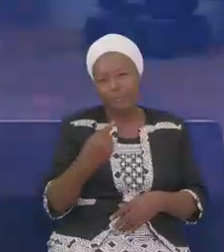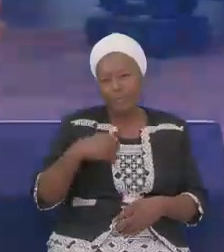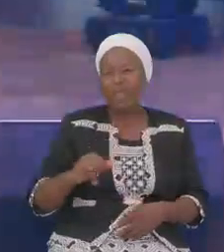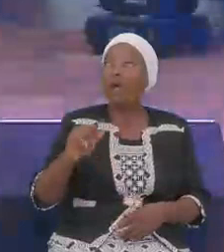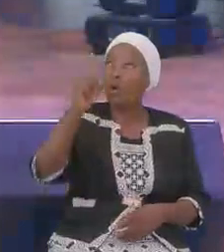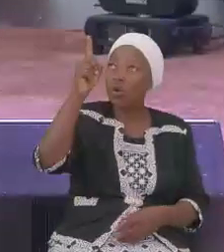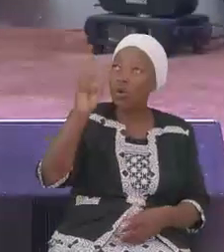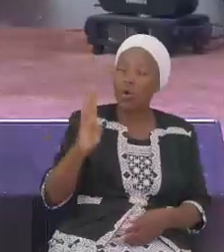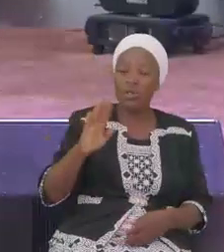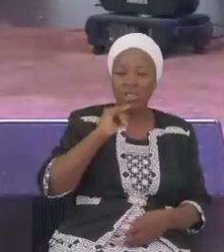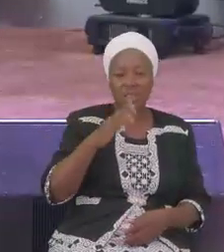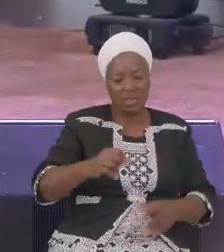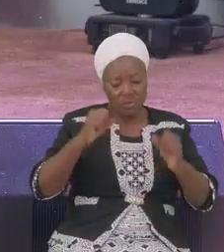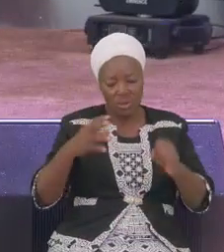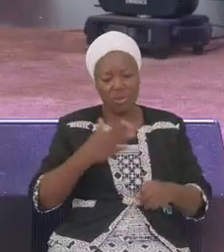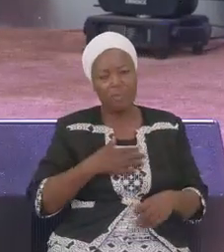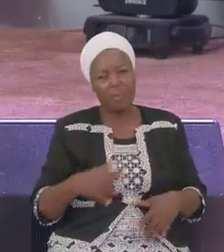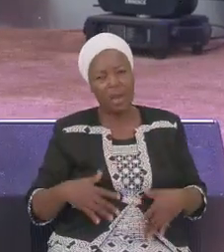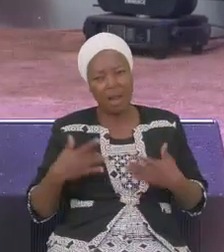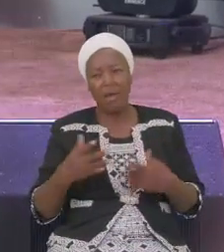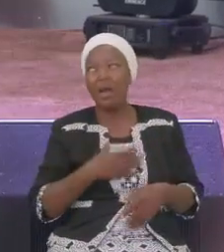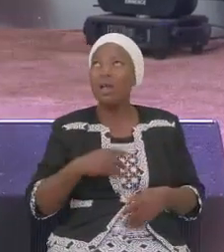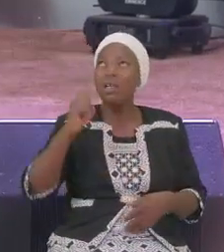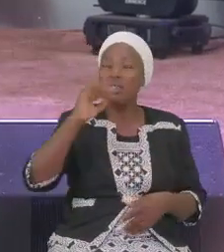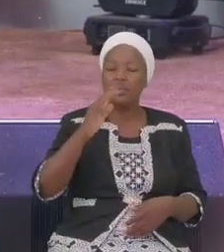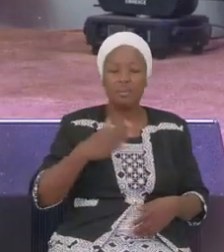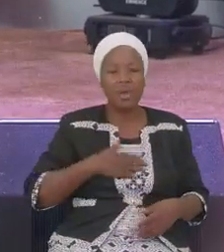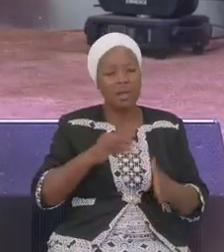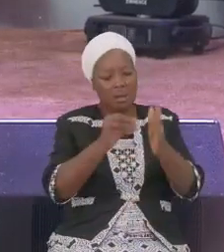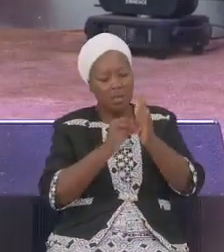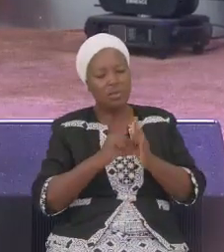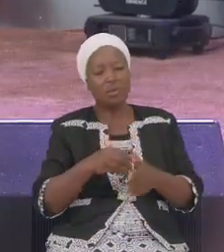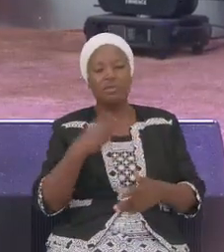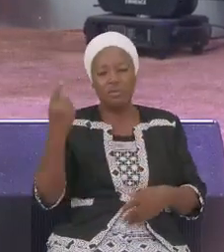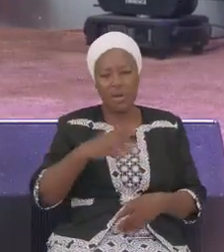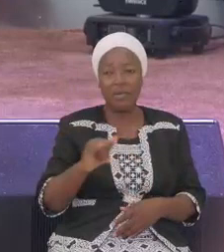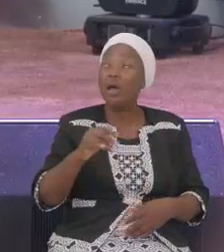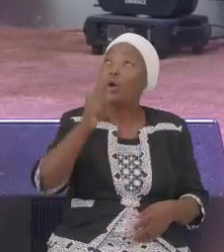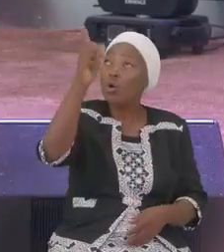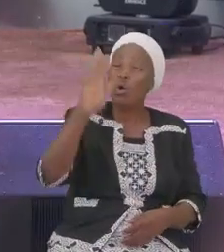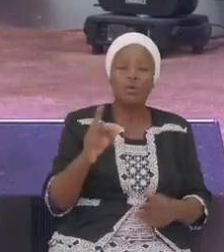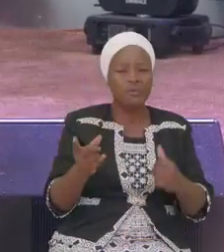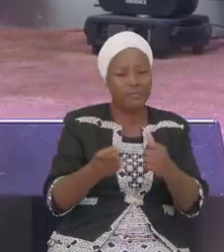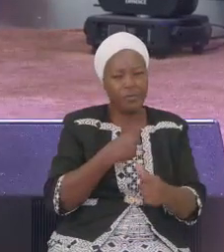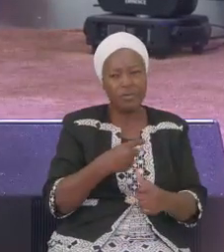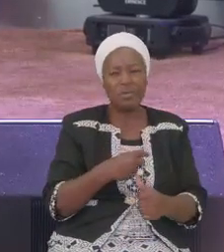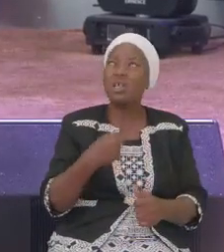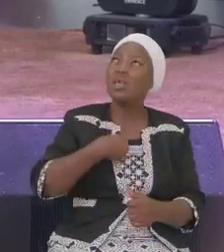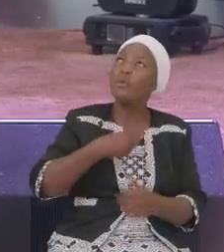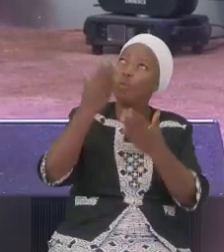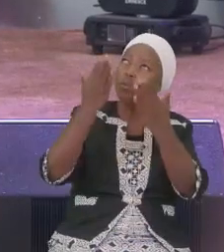is the strength of my life and he is my portion forever. God first. I want